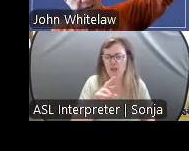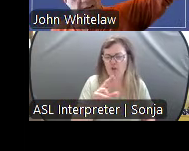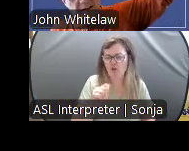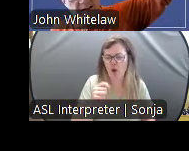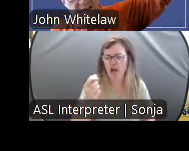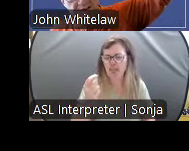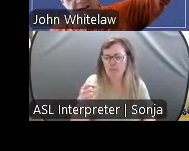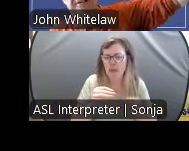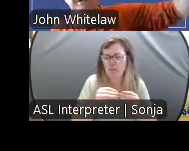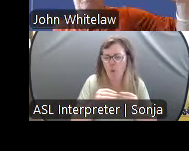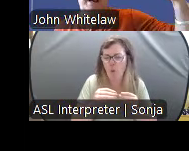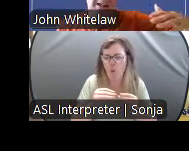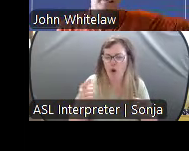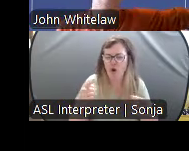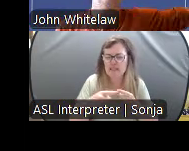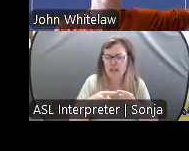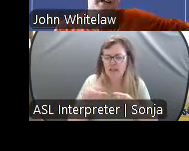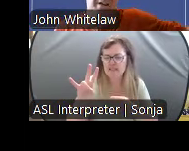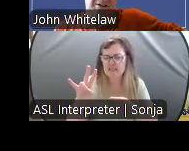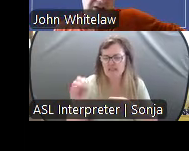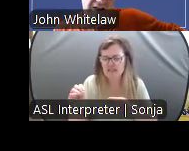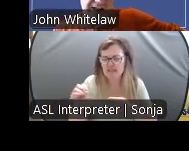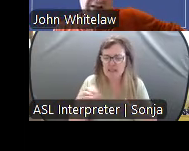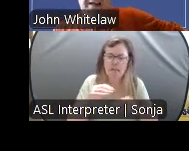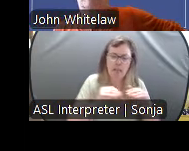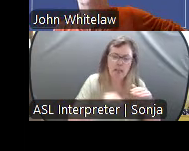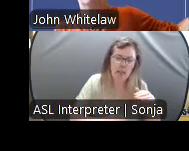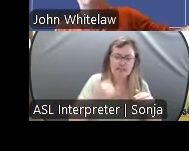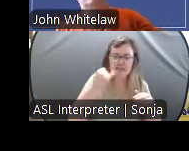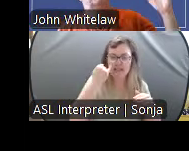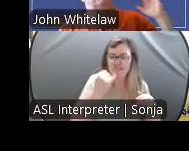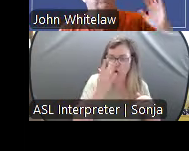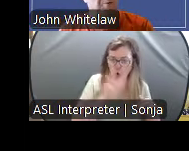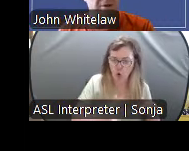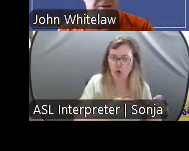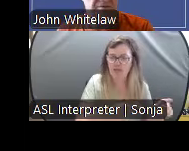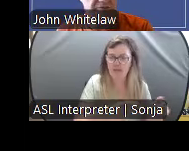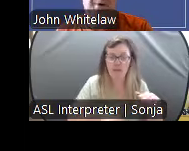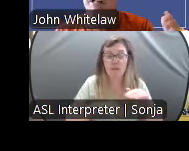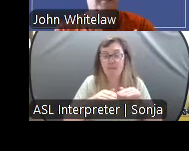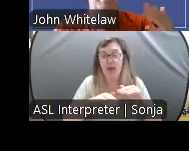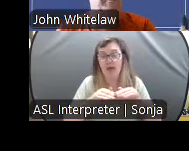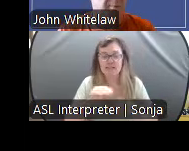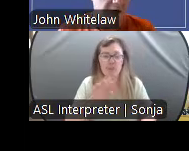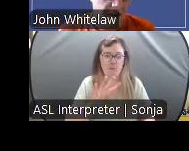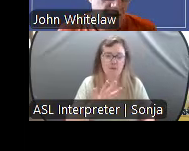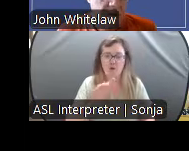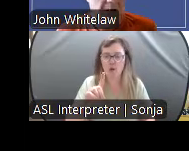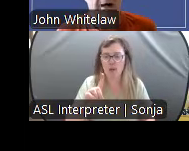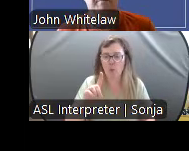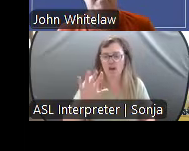wait till you're 70. You get less if you take it early. The maximum is 41.52, and that's for